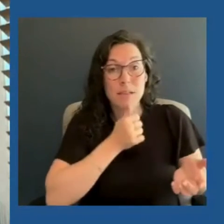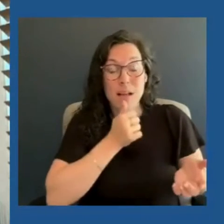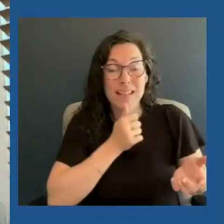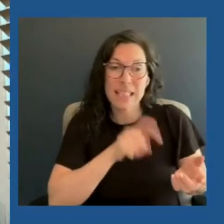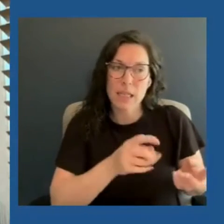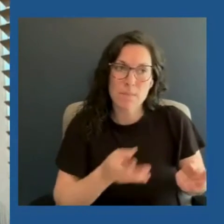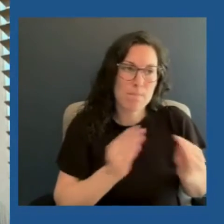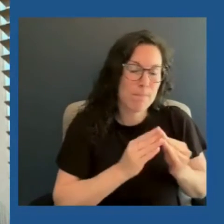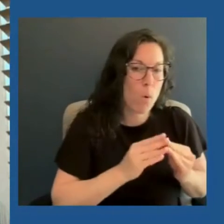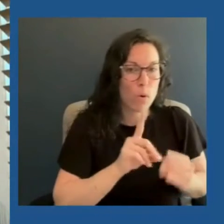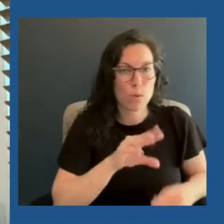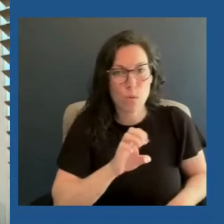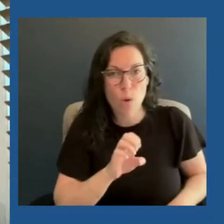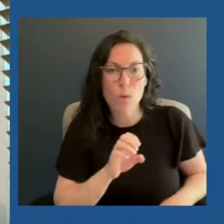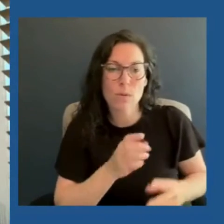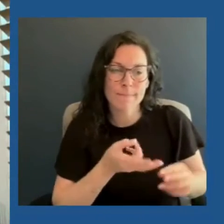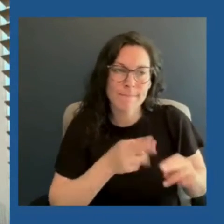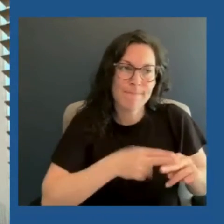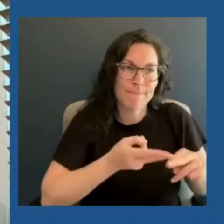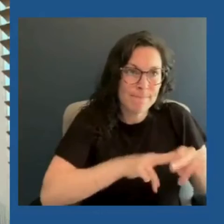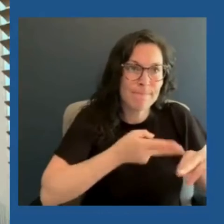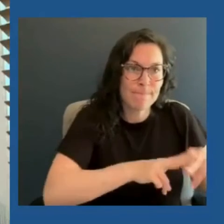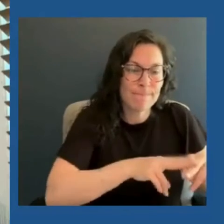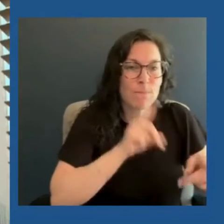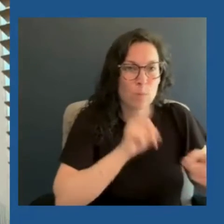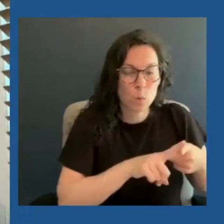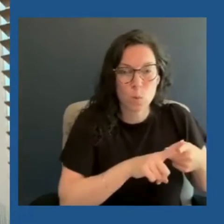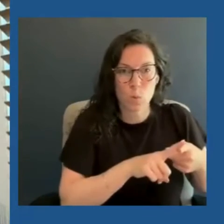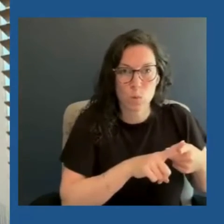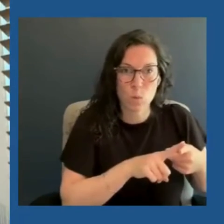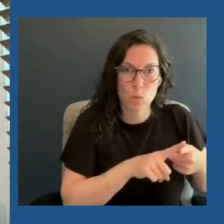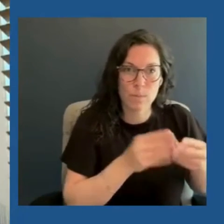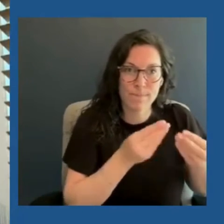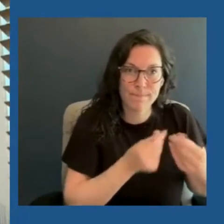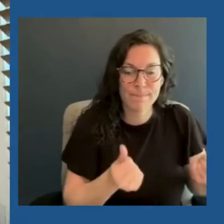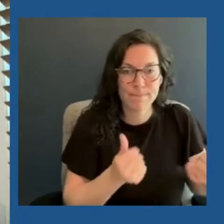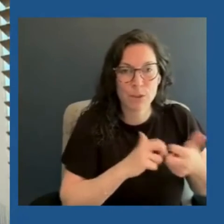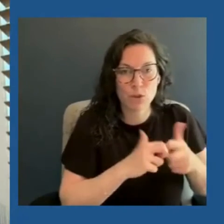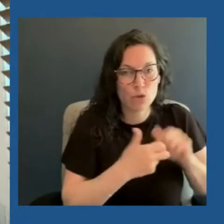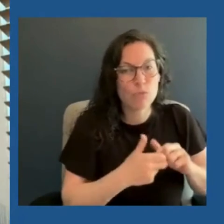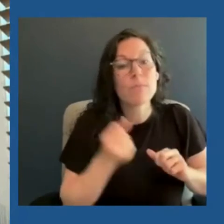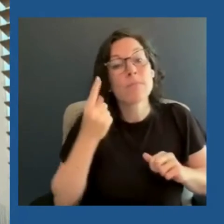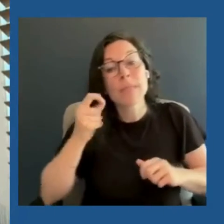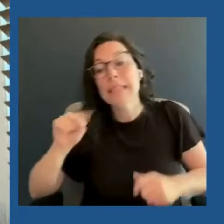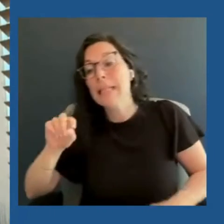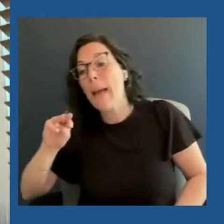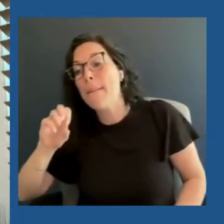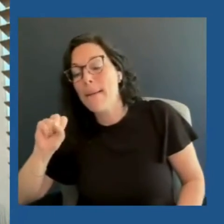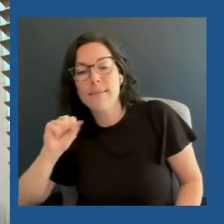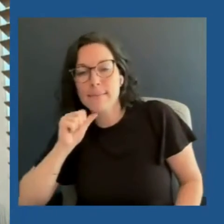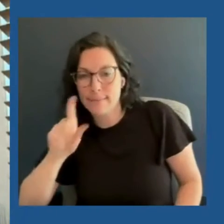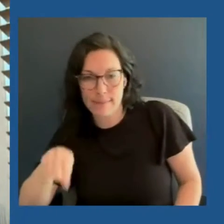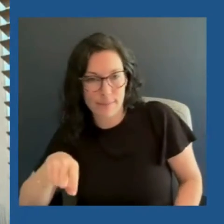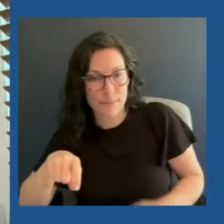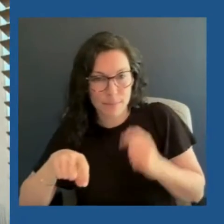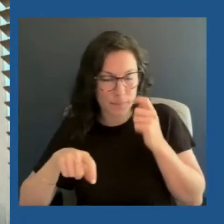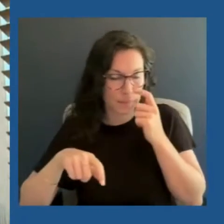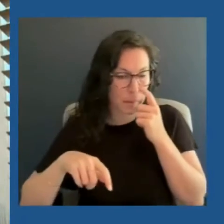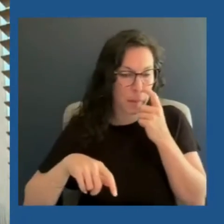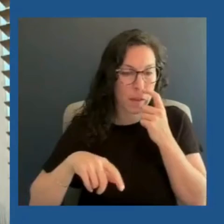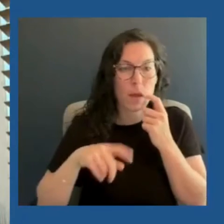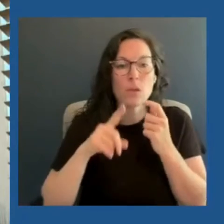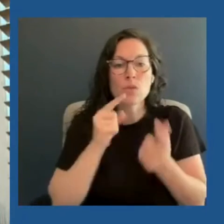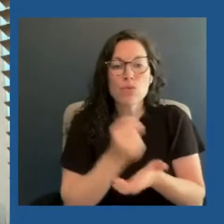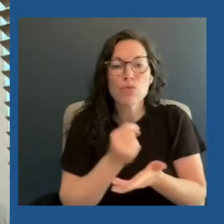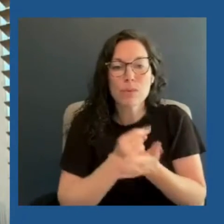we're hopeful that device-based therapies like TMS could be developed to treat a broader range of conditions, especially